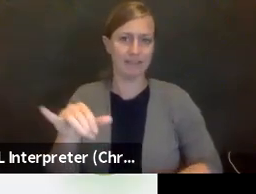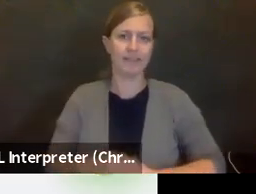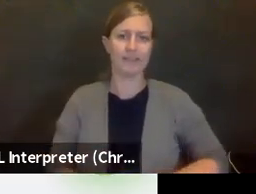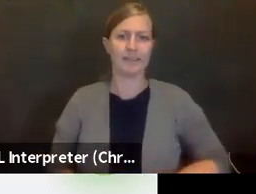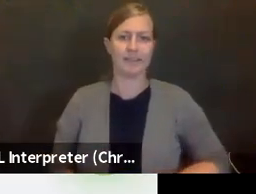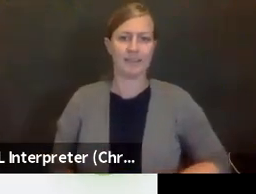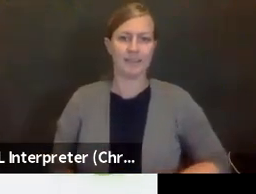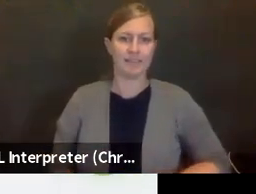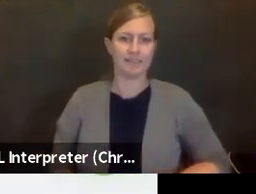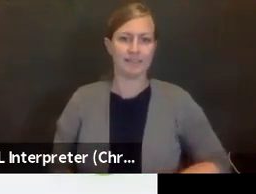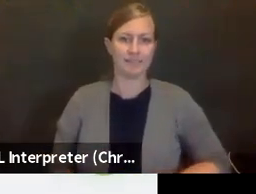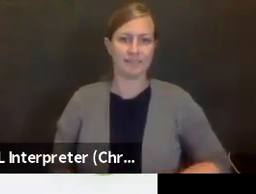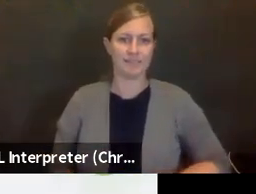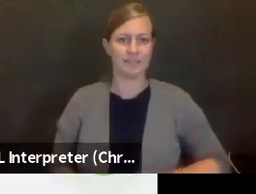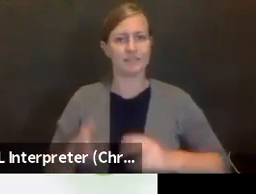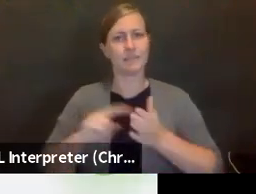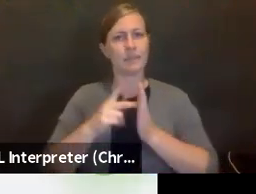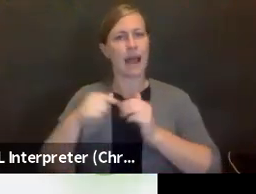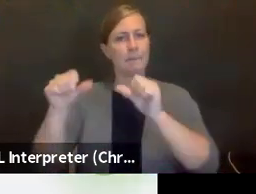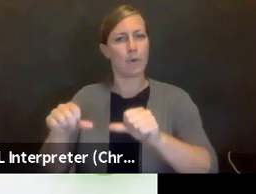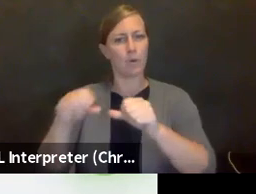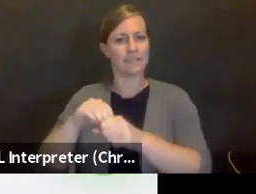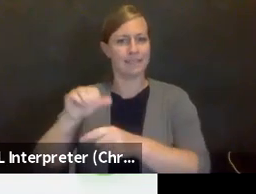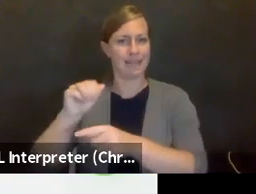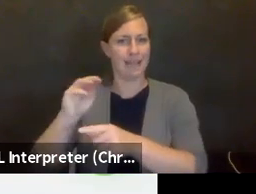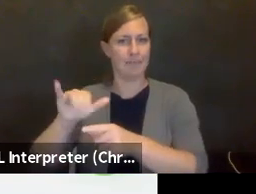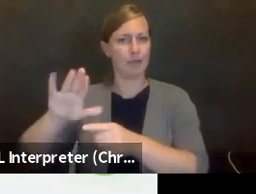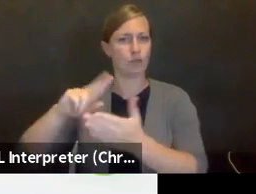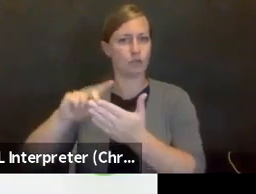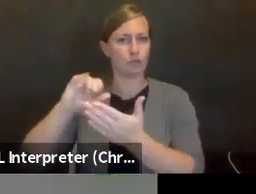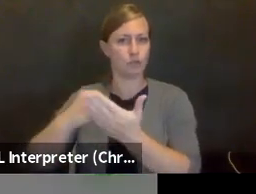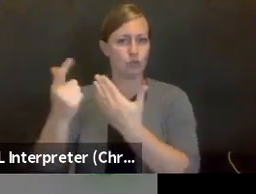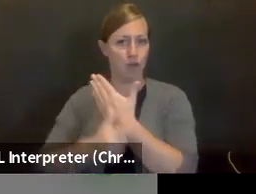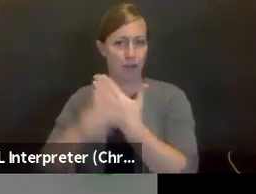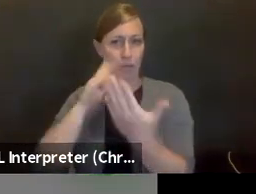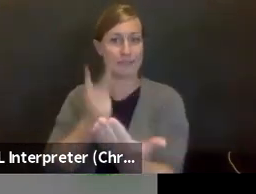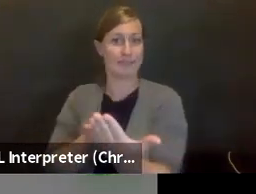Not assign, but I'm posting it in her journal. And it's for music.